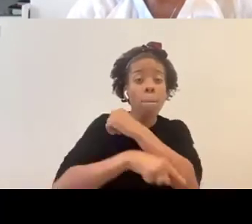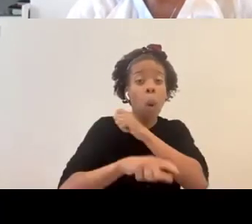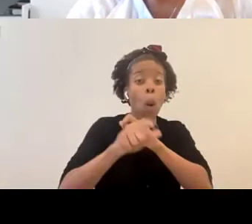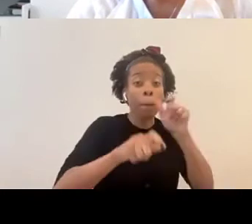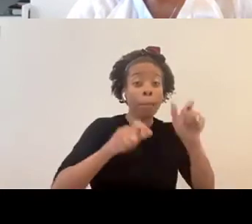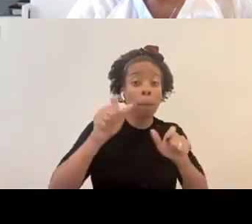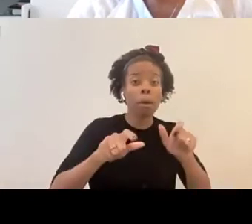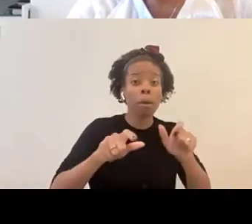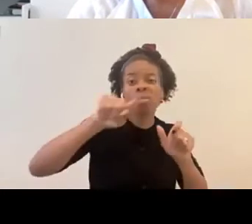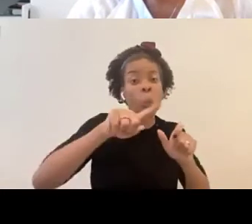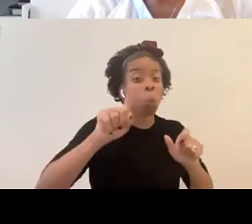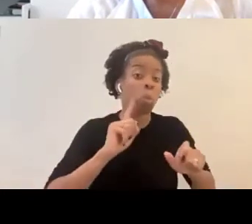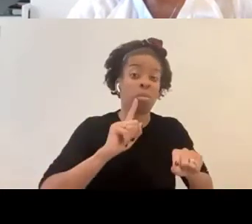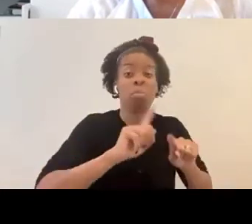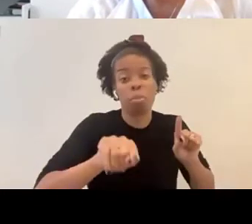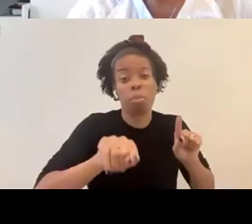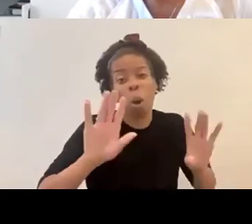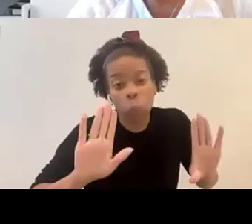women by default,